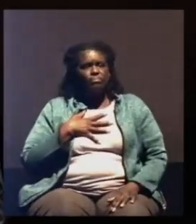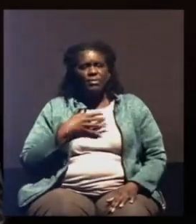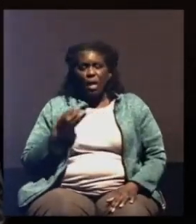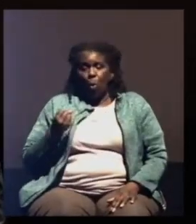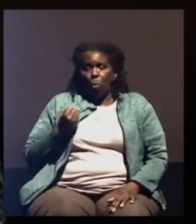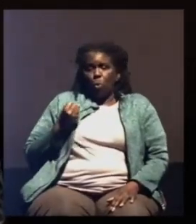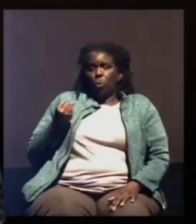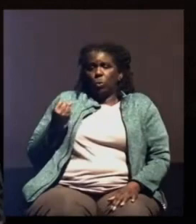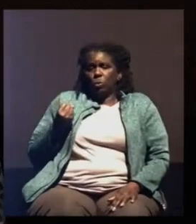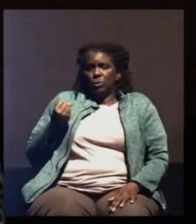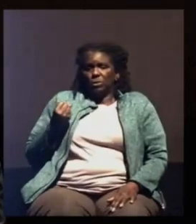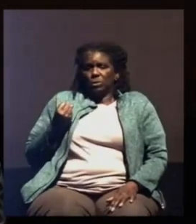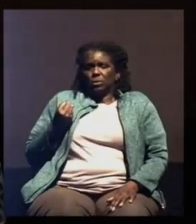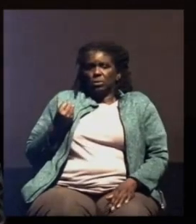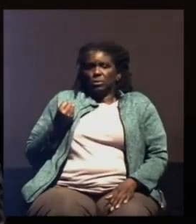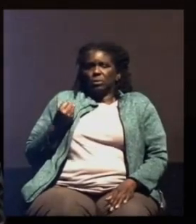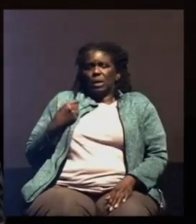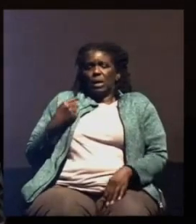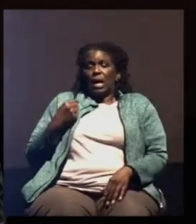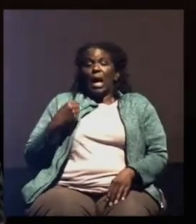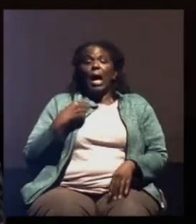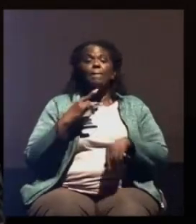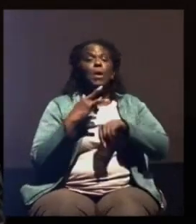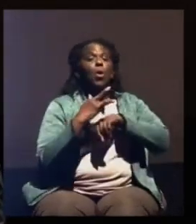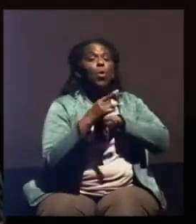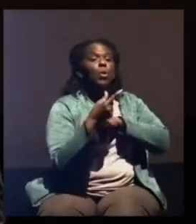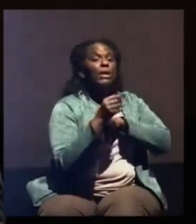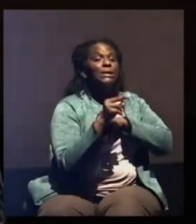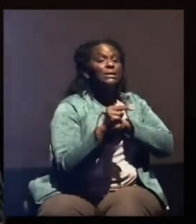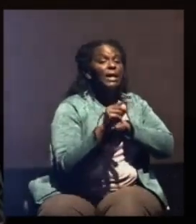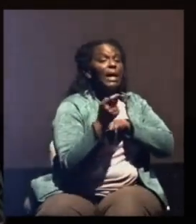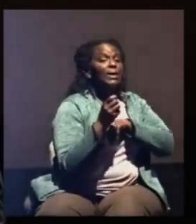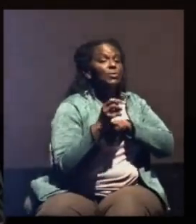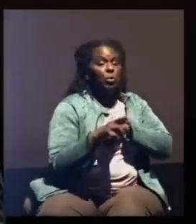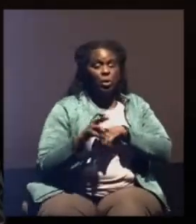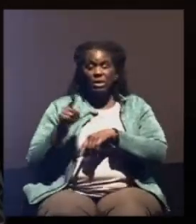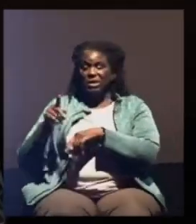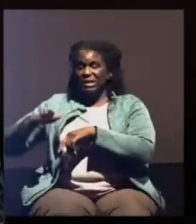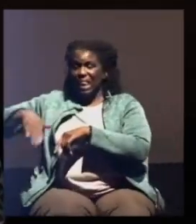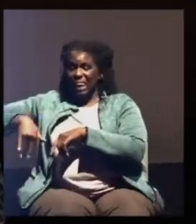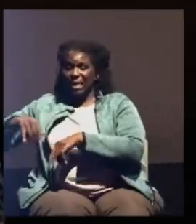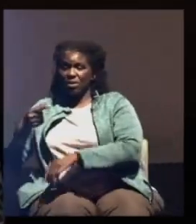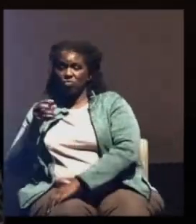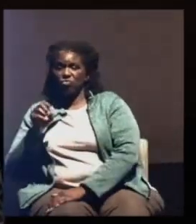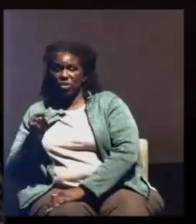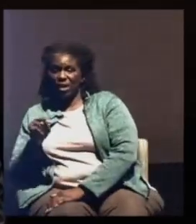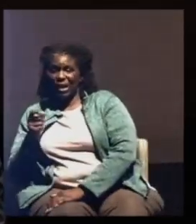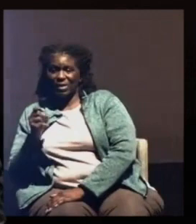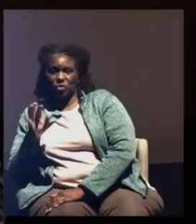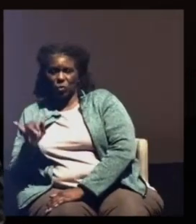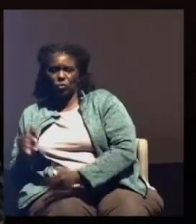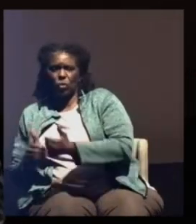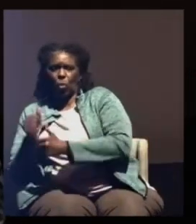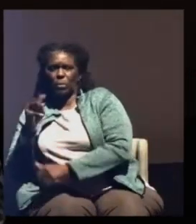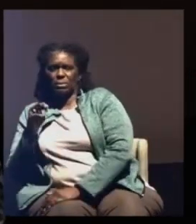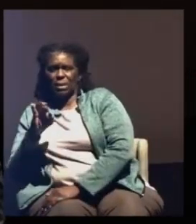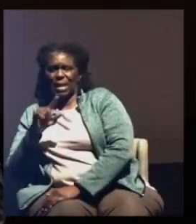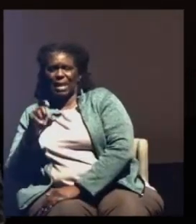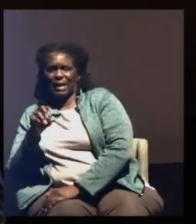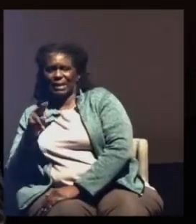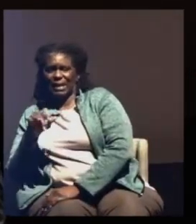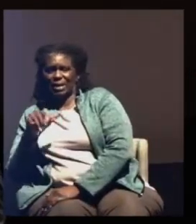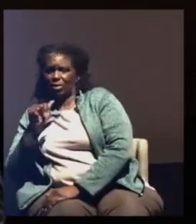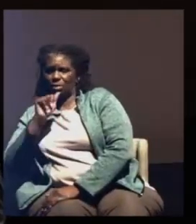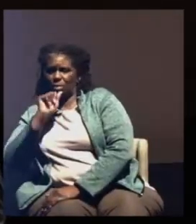back sometimes. And I'm early Gen Xer, and she's later Gen Xer. She's almost millennial. I wanted to call her millennial. I love